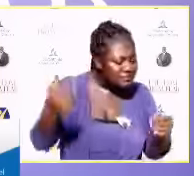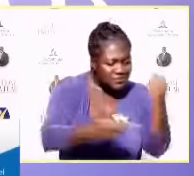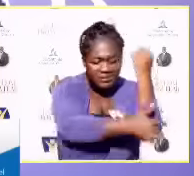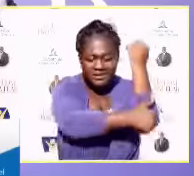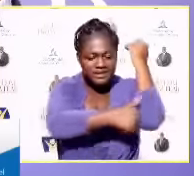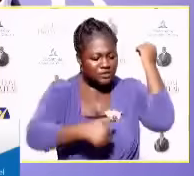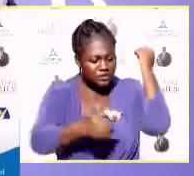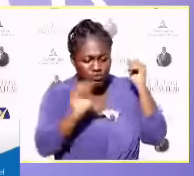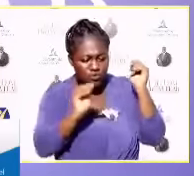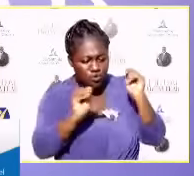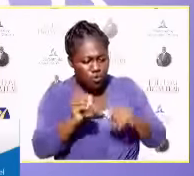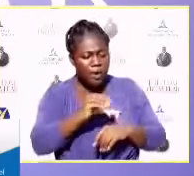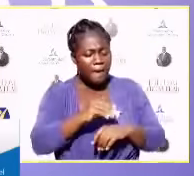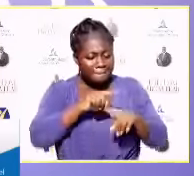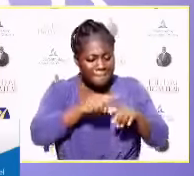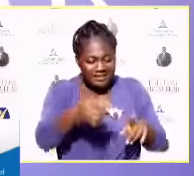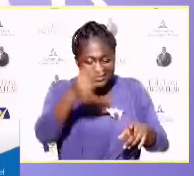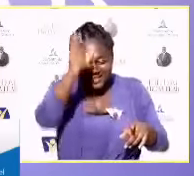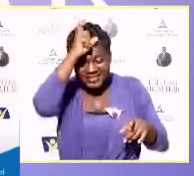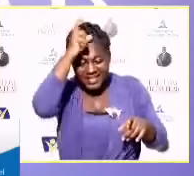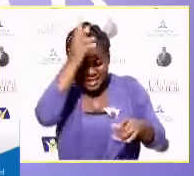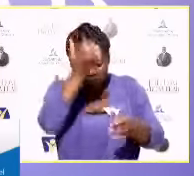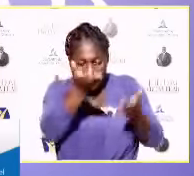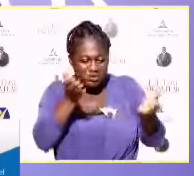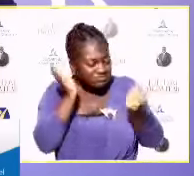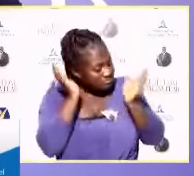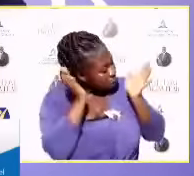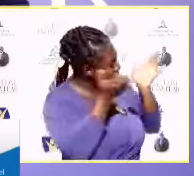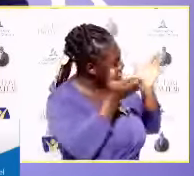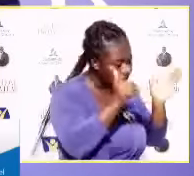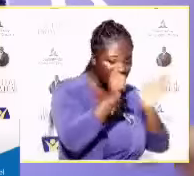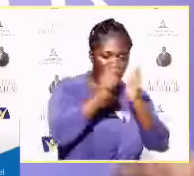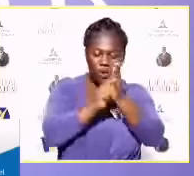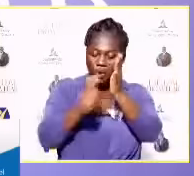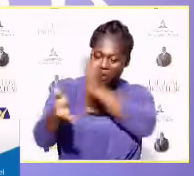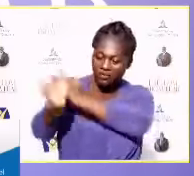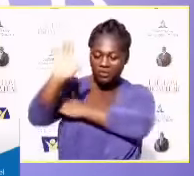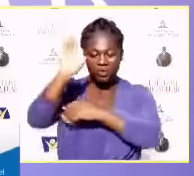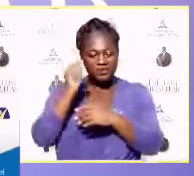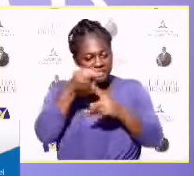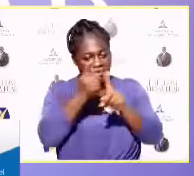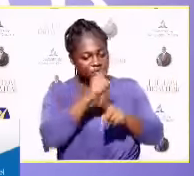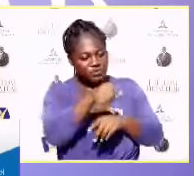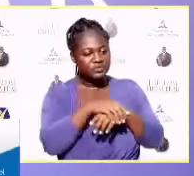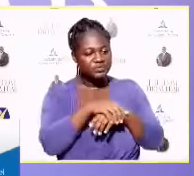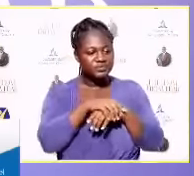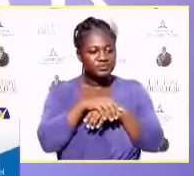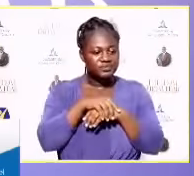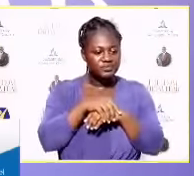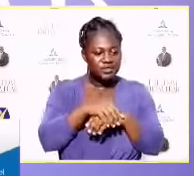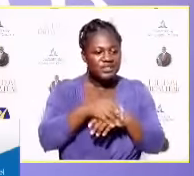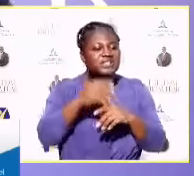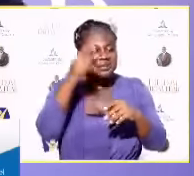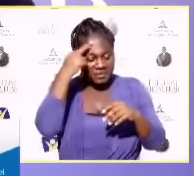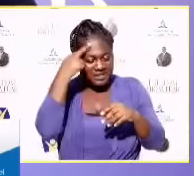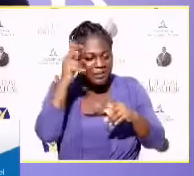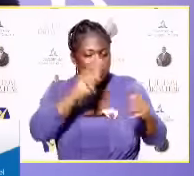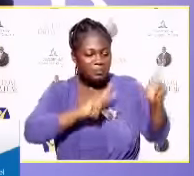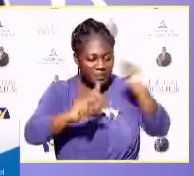Satan wants to remove the law of God. so that people can sin